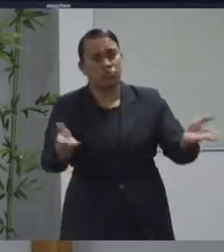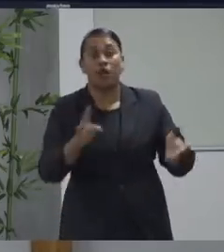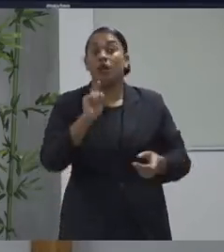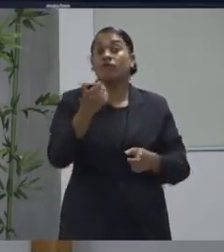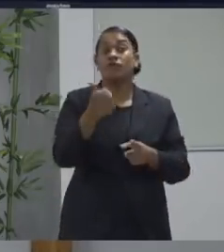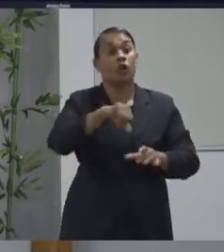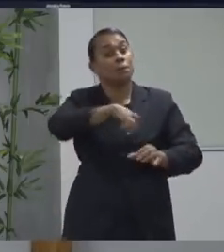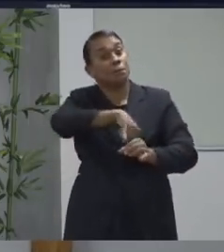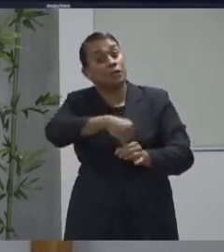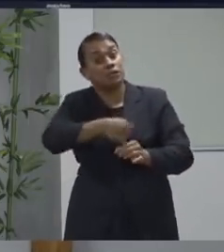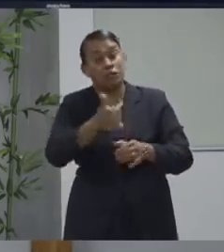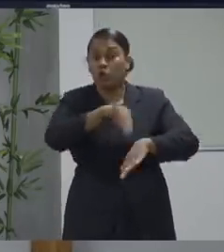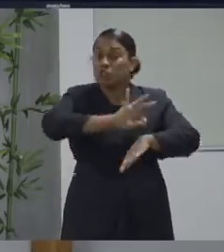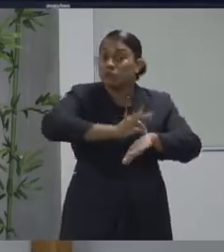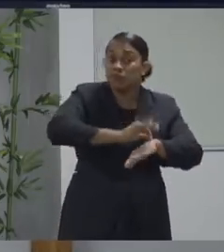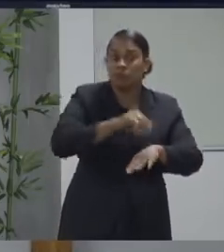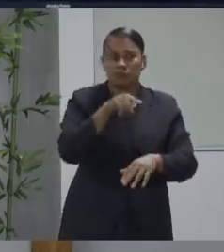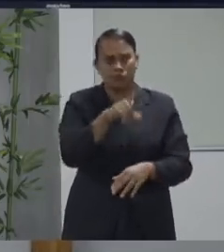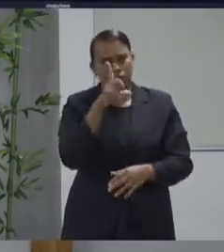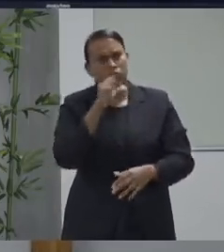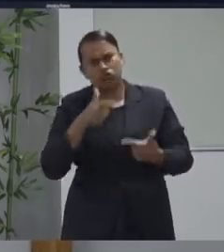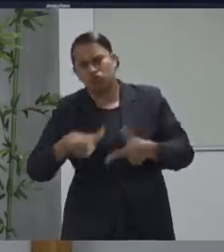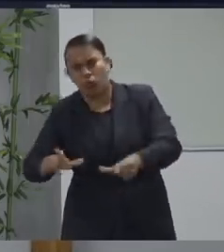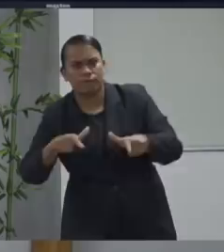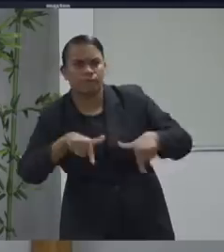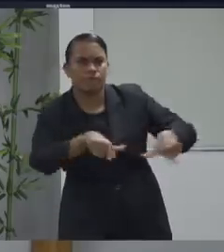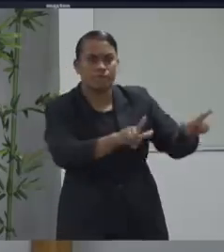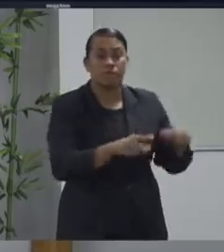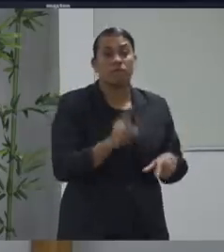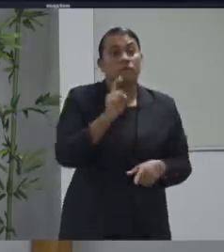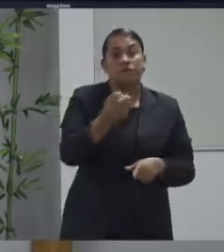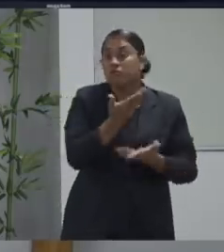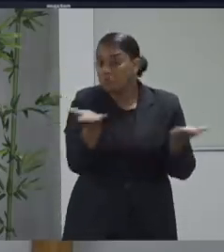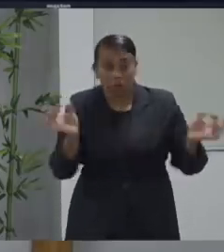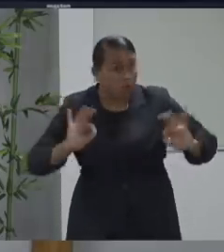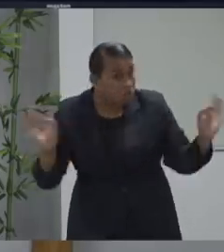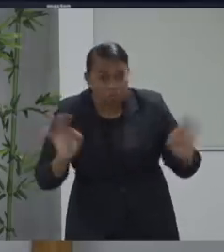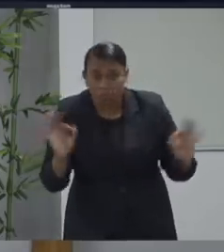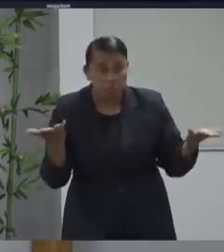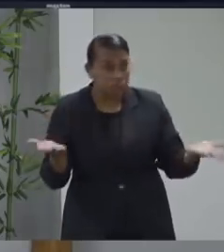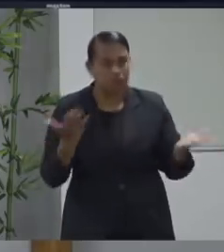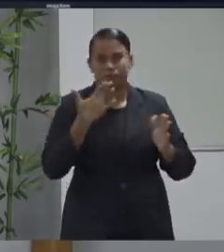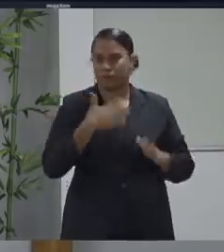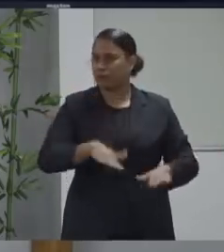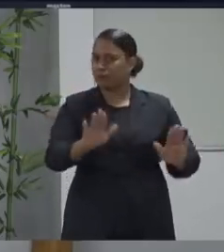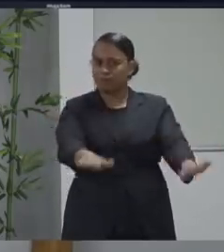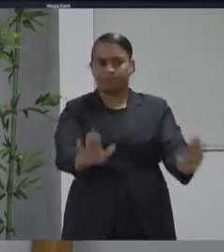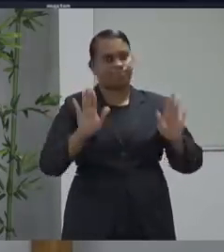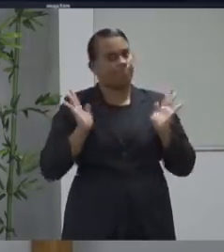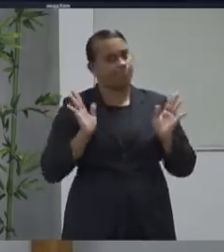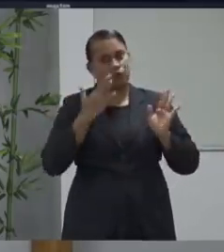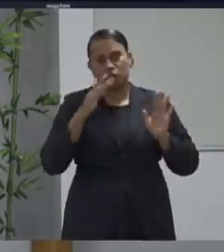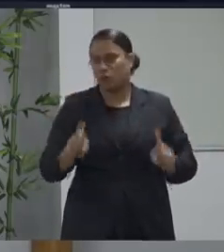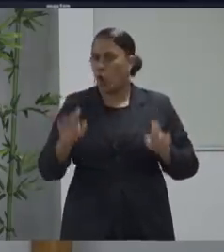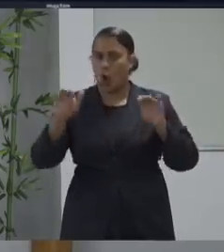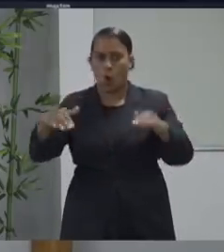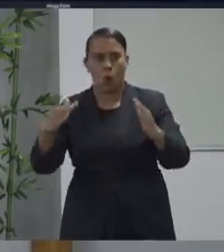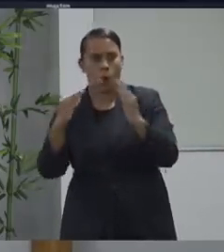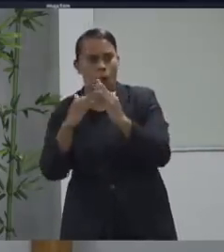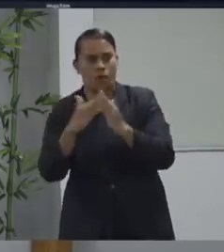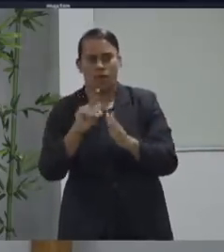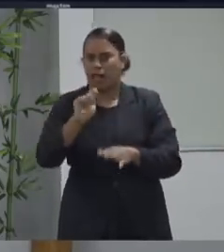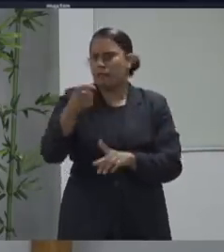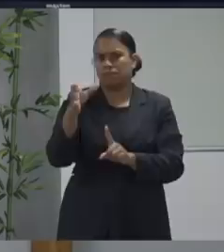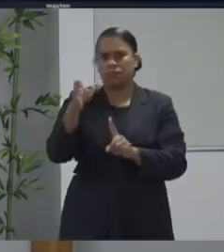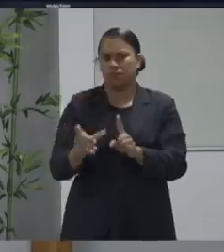emergency, you can travel. Otherwise, don't be the next person who doesn't have a damn good reason to be